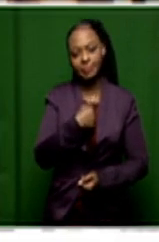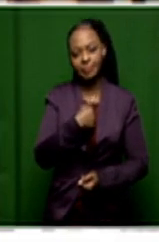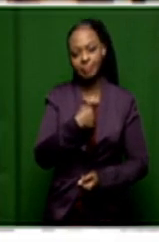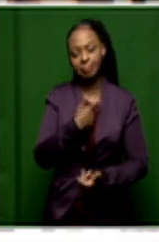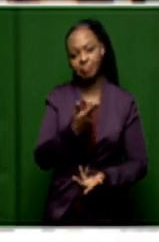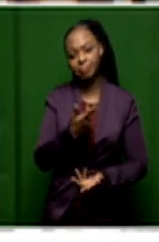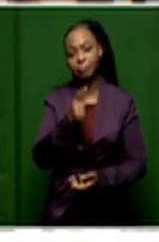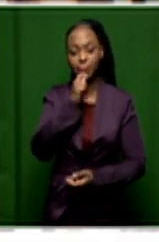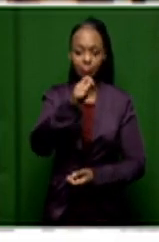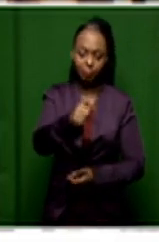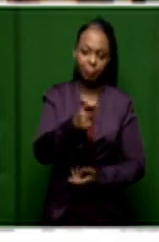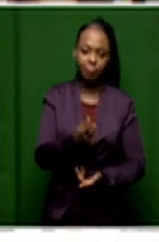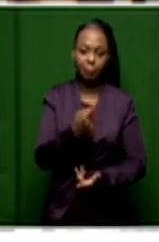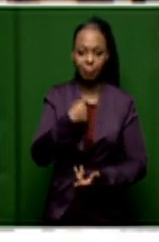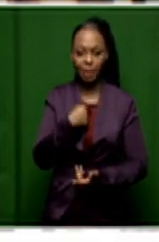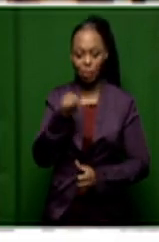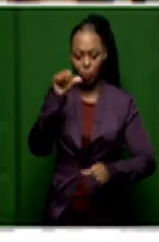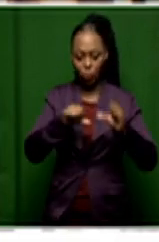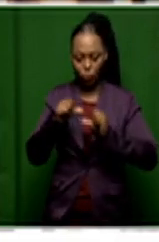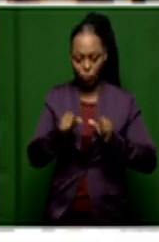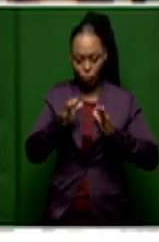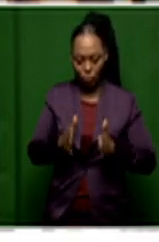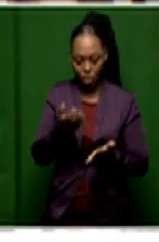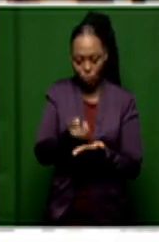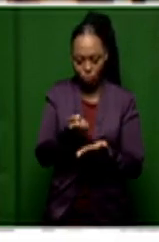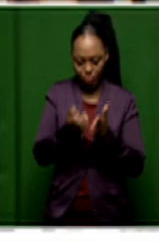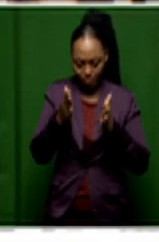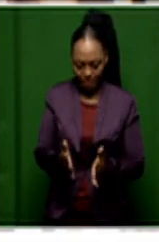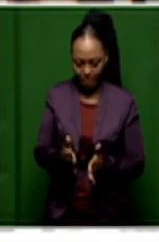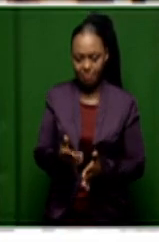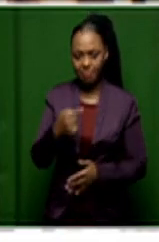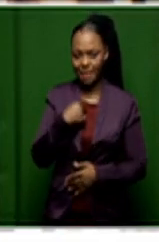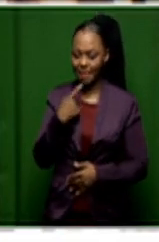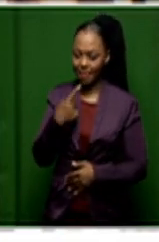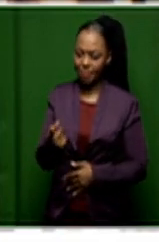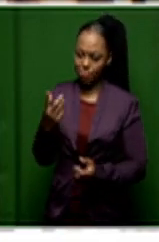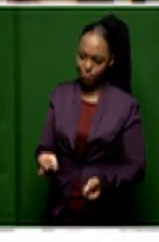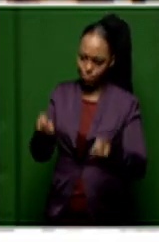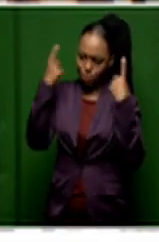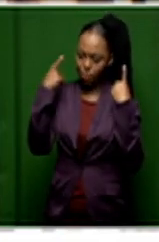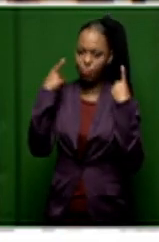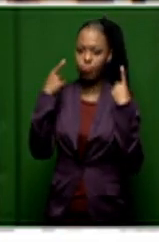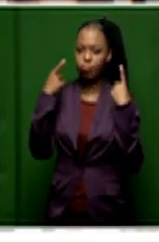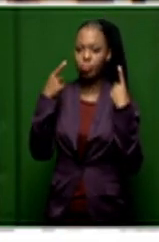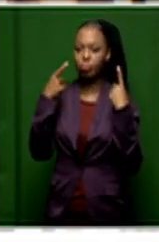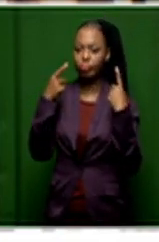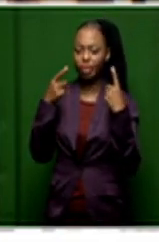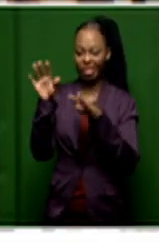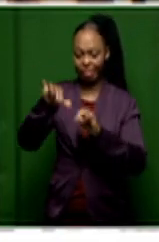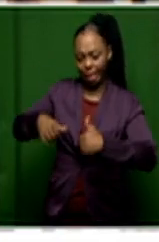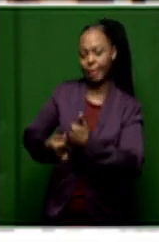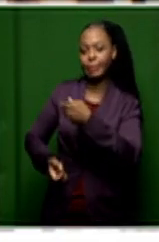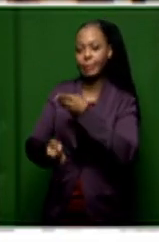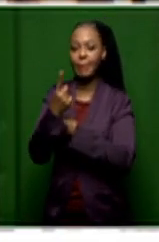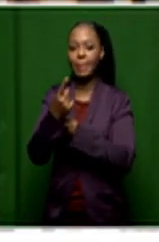as a neoliberal economist, and therefore I have to say that they don't understand the disaster that would face us, far worse than even